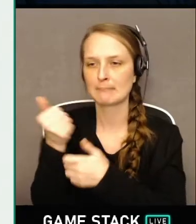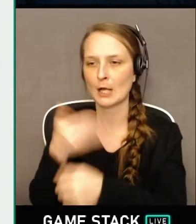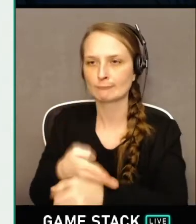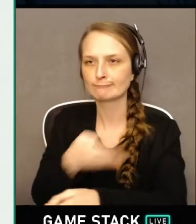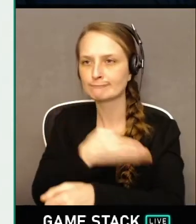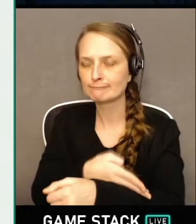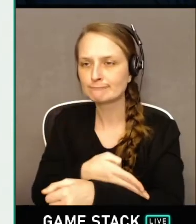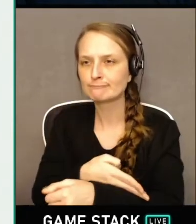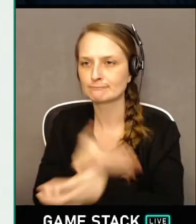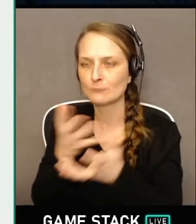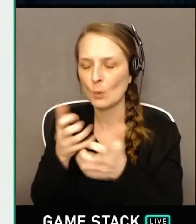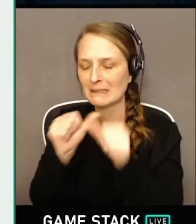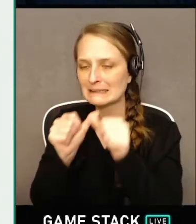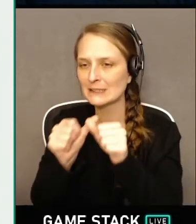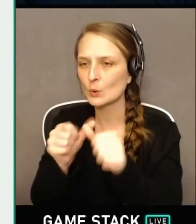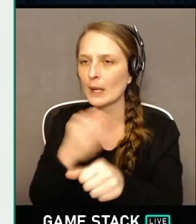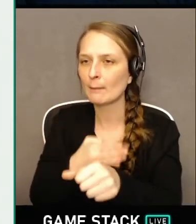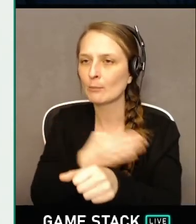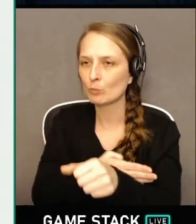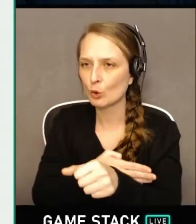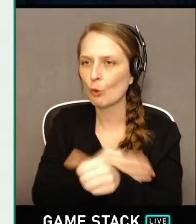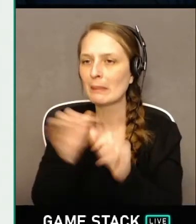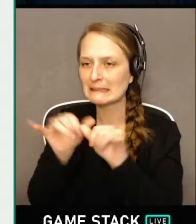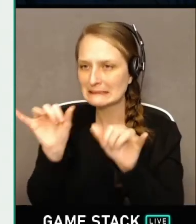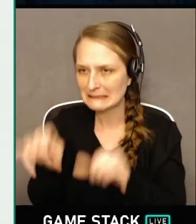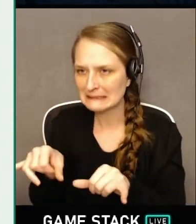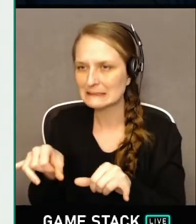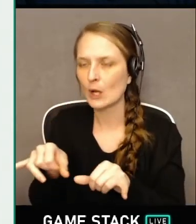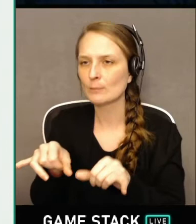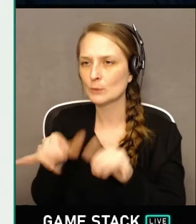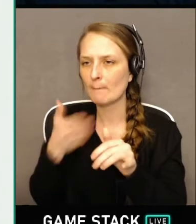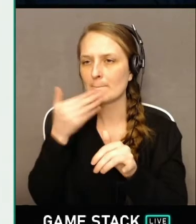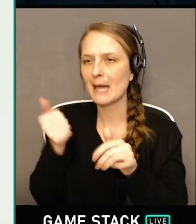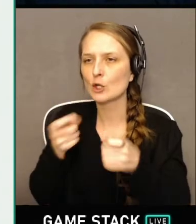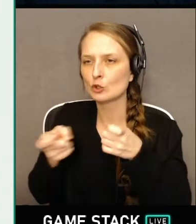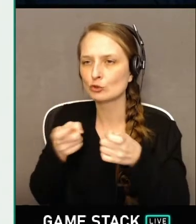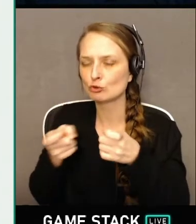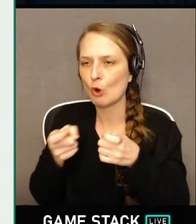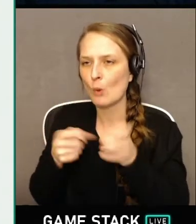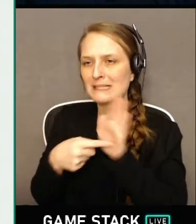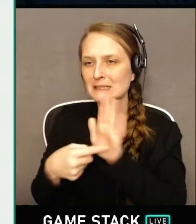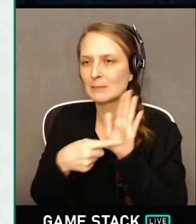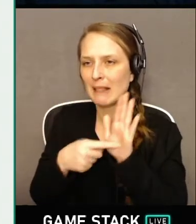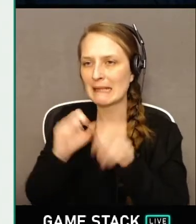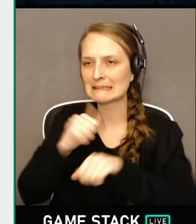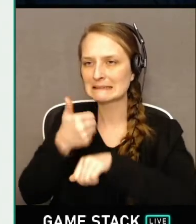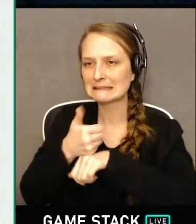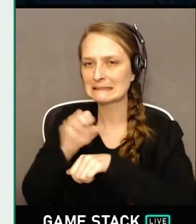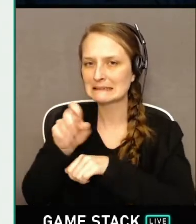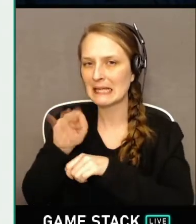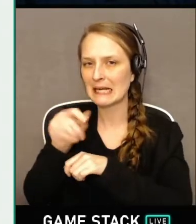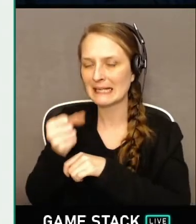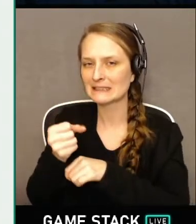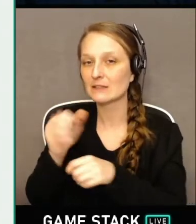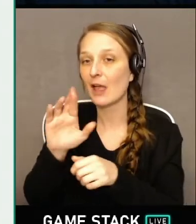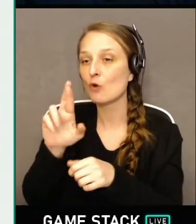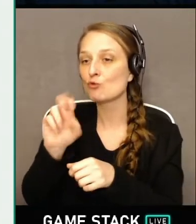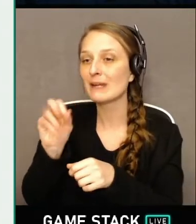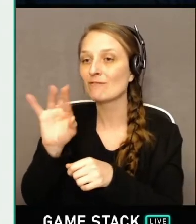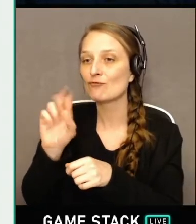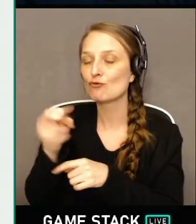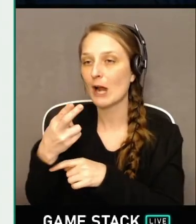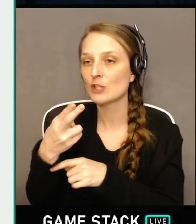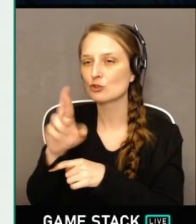continue to improve system UI to allow games to better control display settings, such as display refresh rate. We